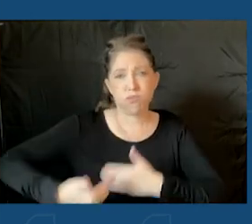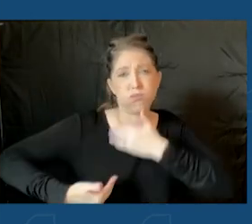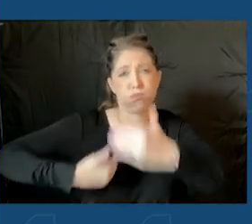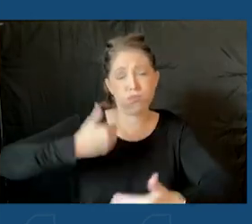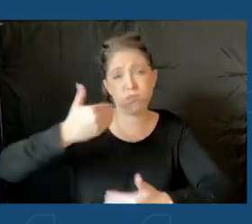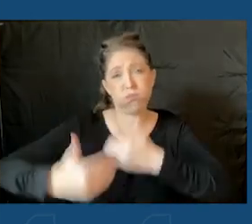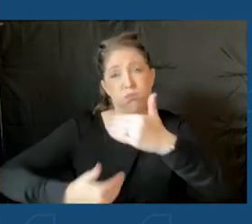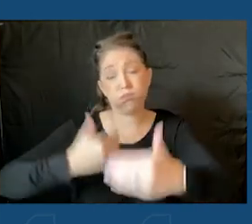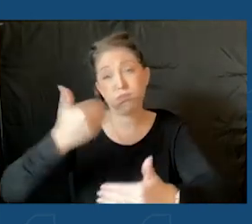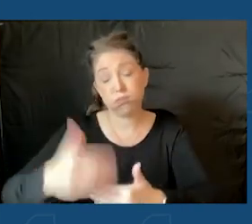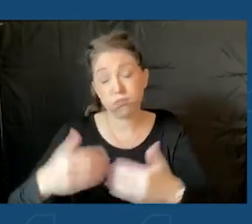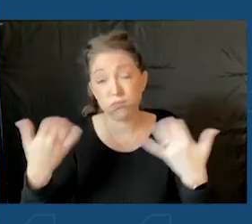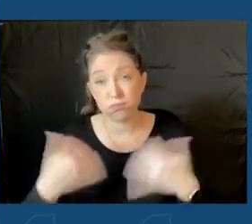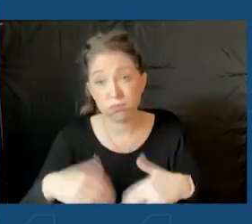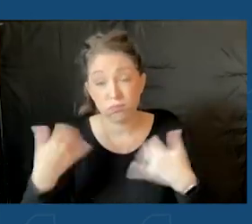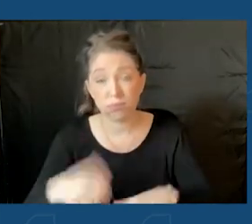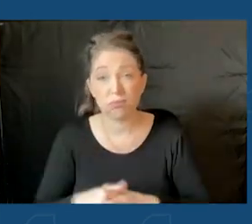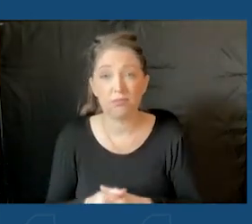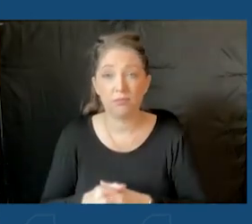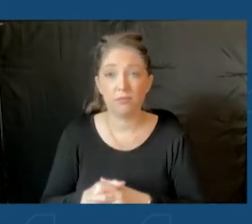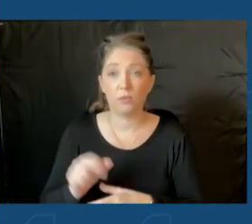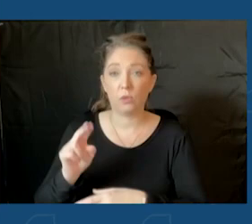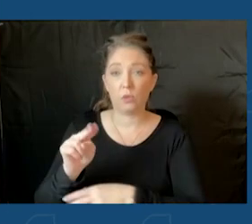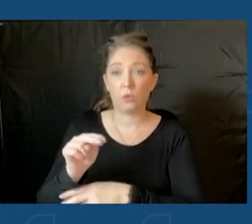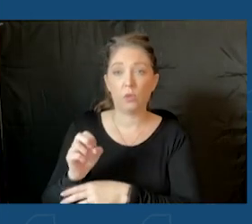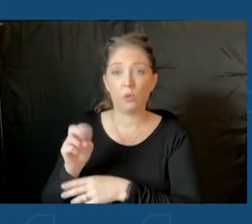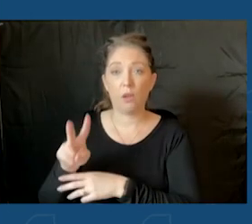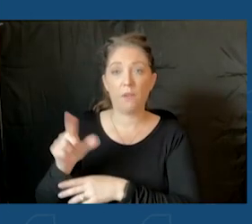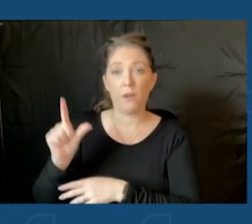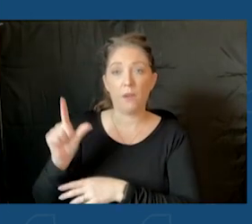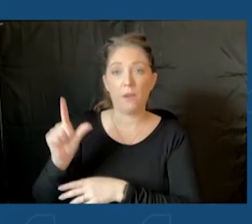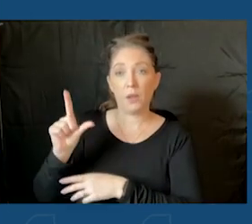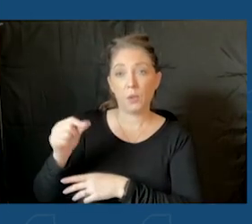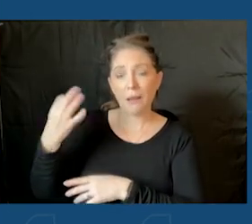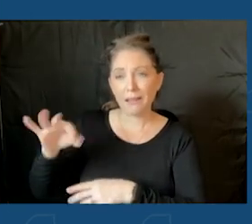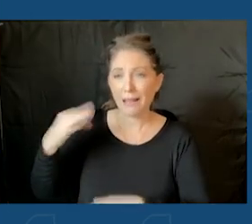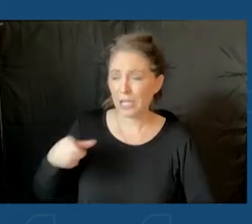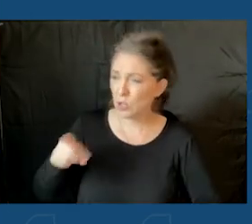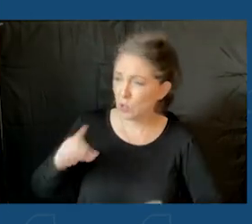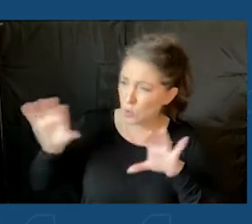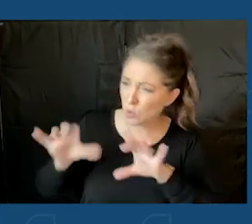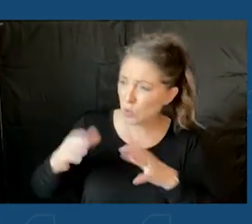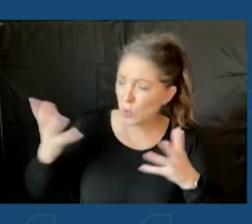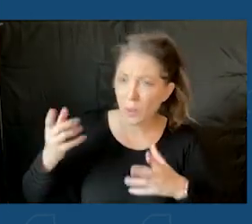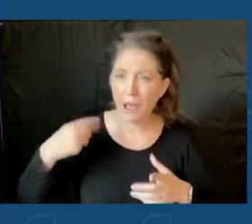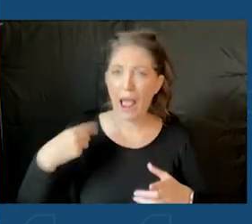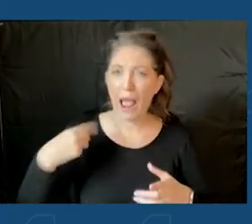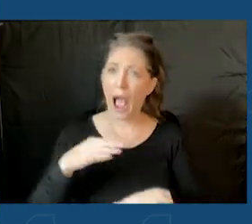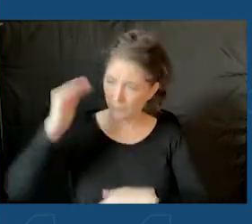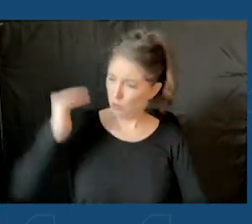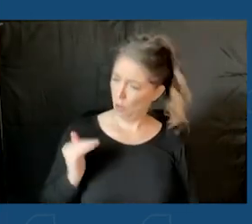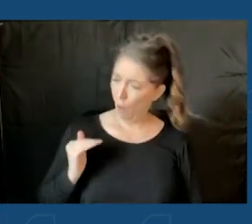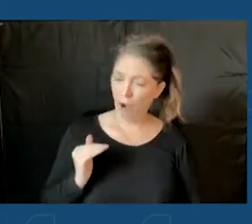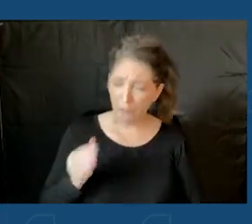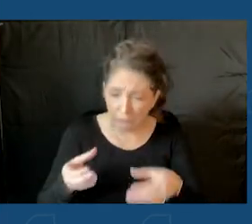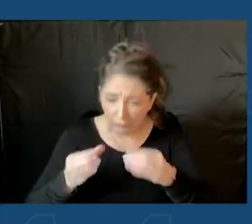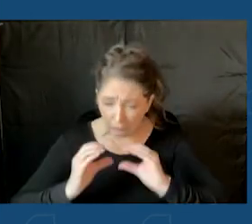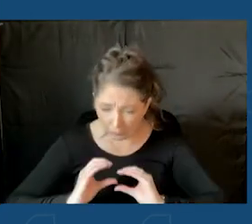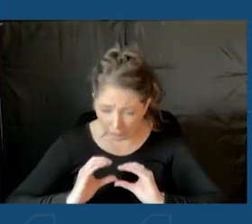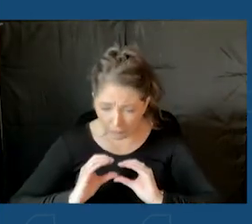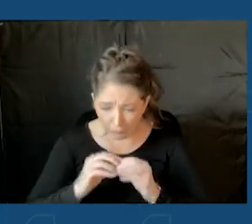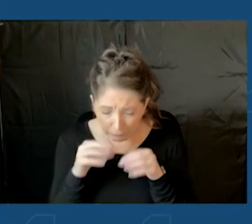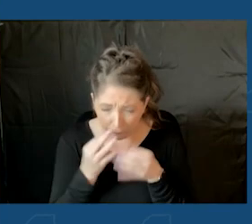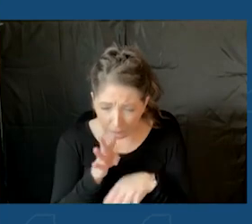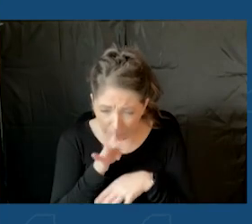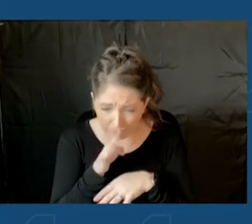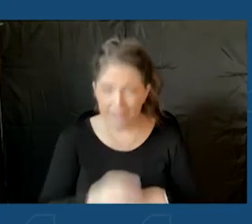November of 2019, Magic, what did you do, man? Short people, you know? In November of 2019,